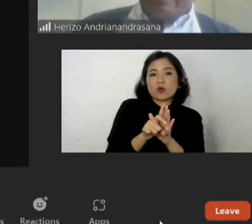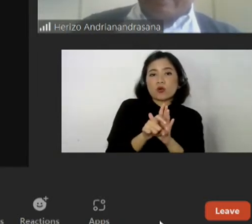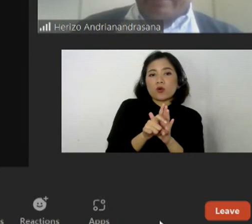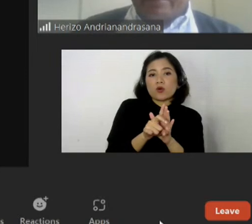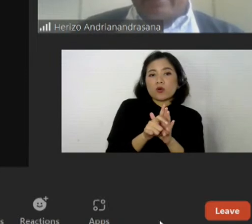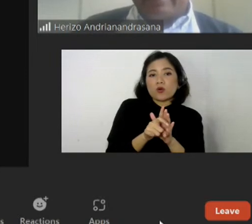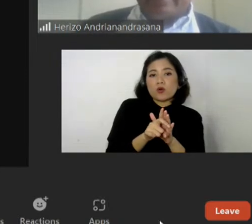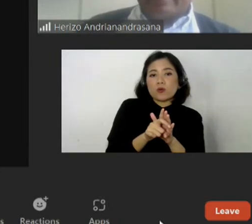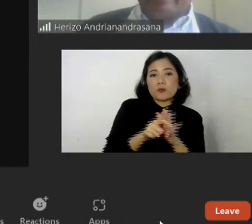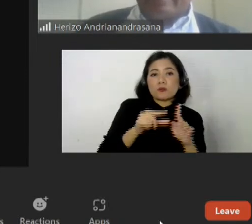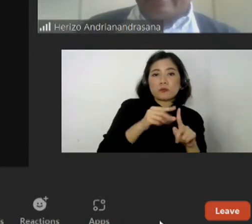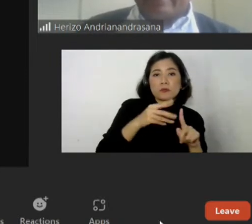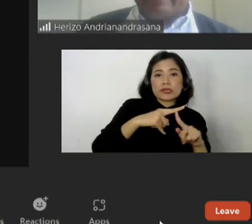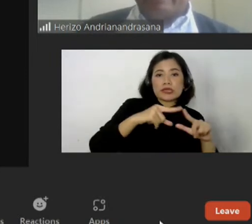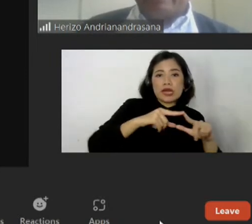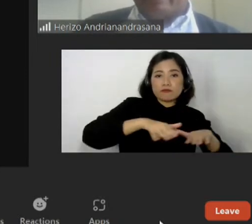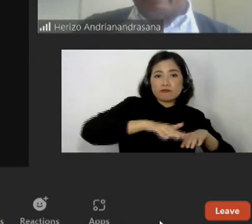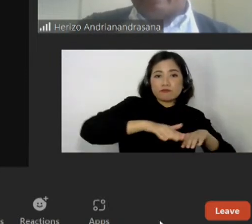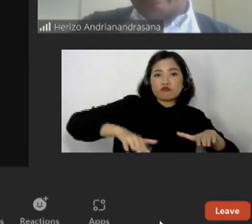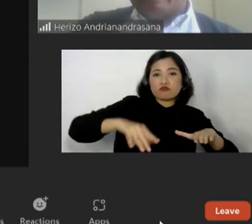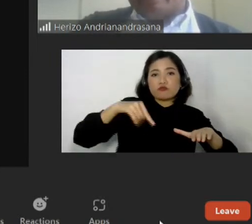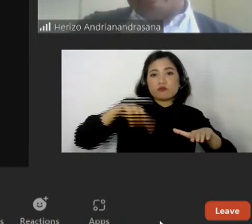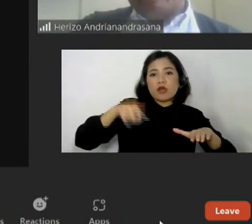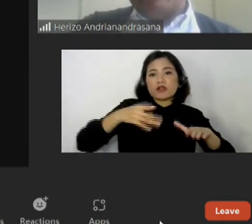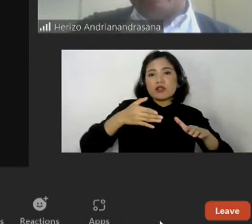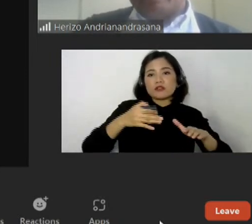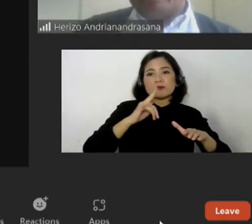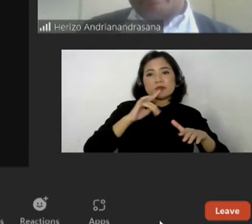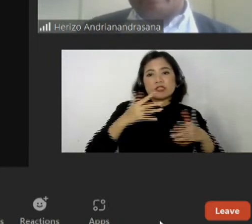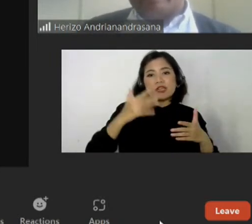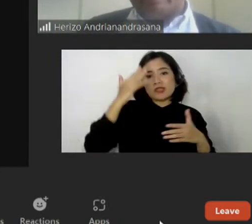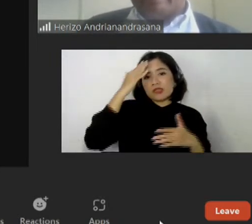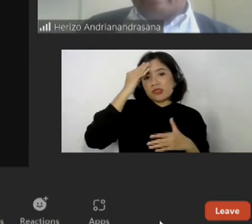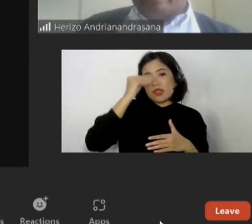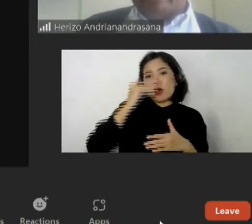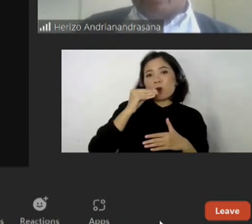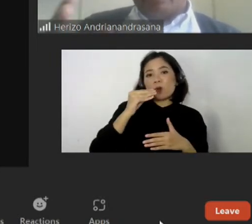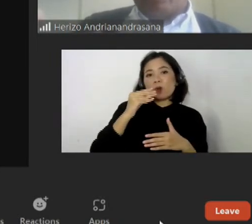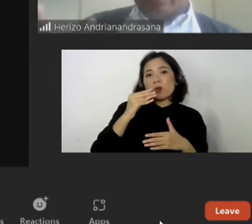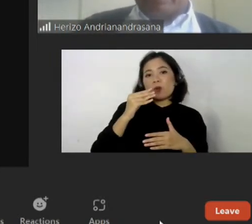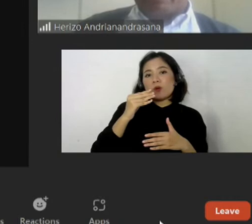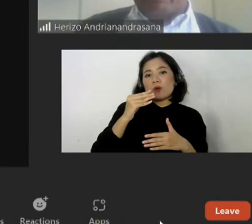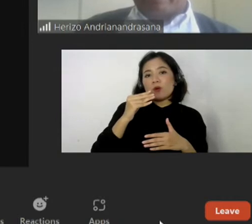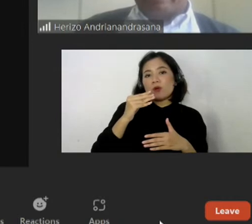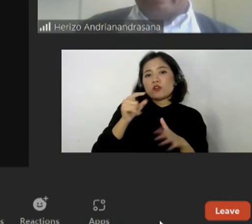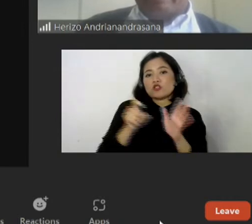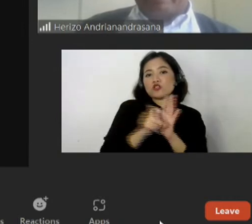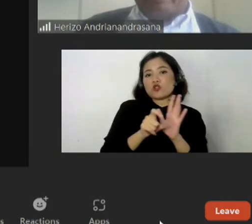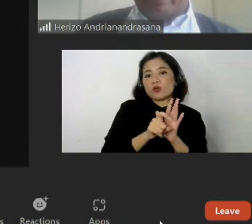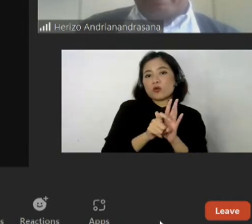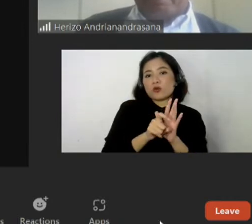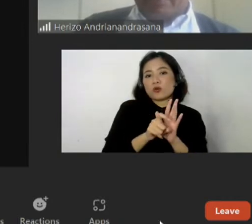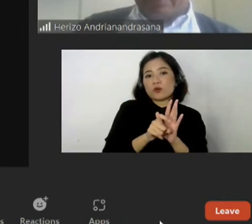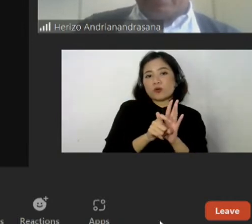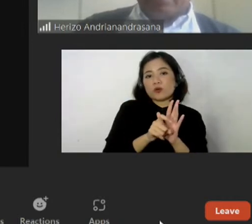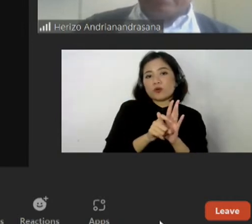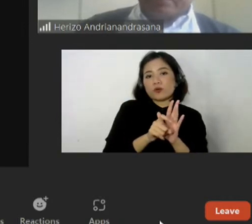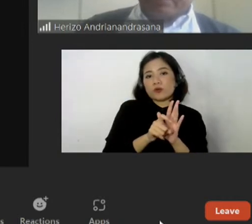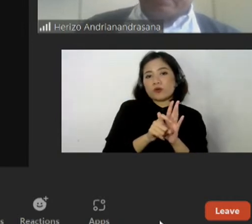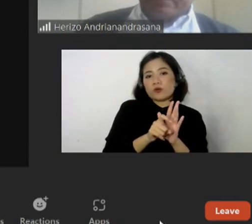on the right side, in the right, it is showing, for example, the